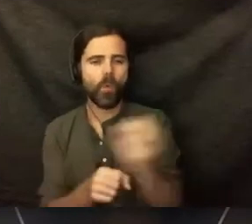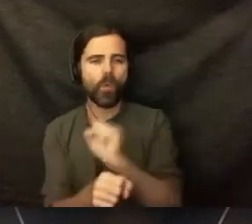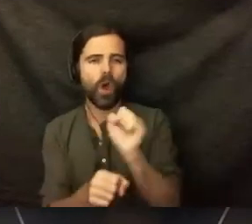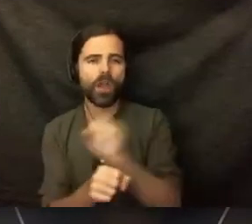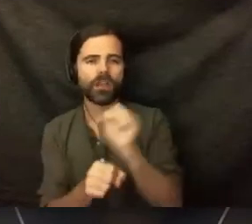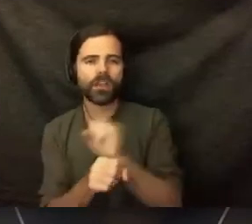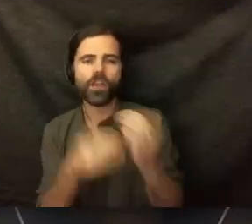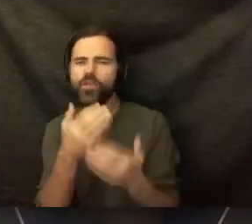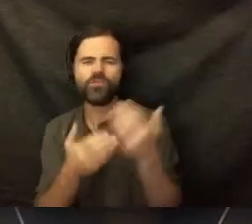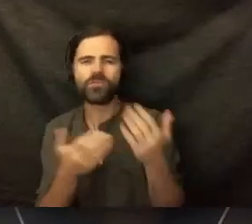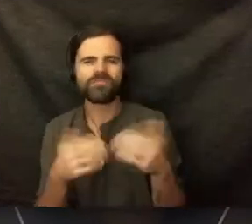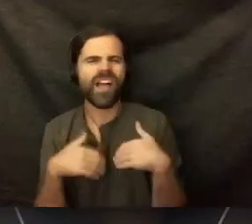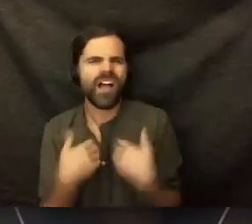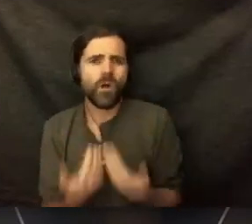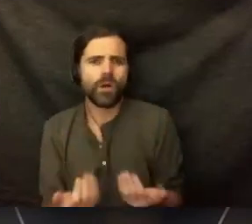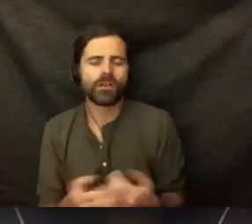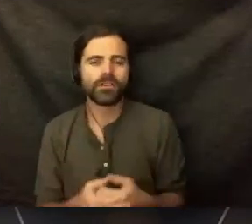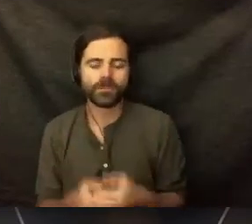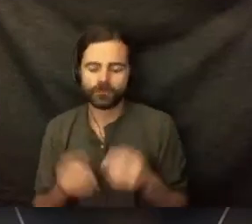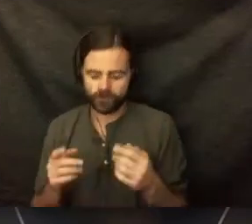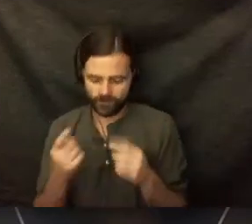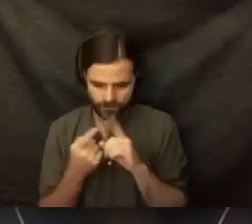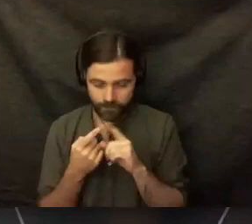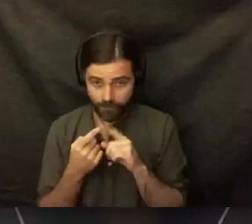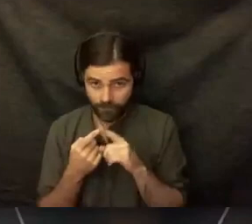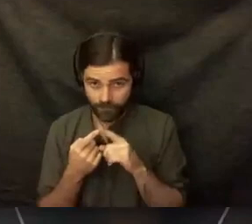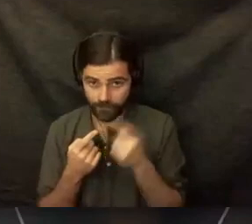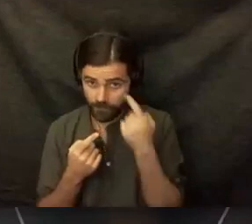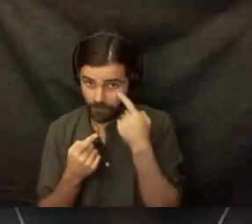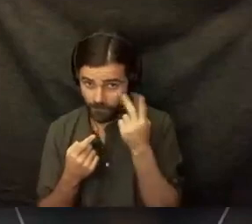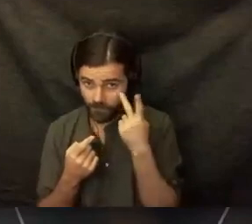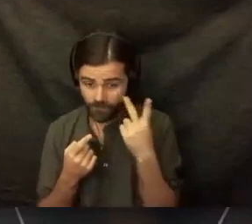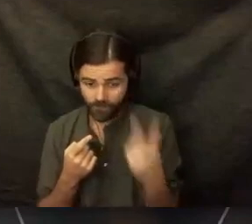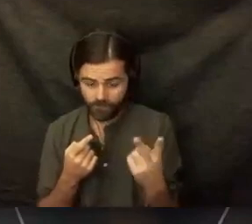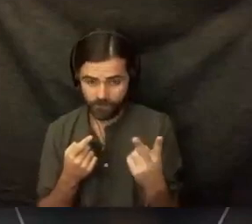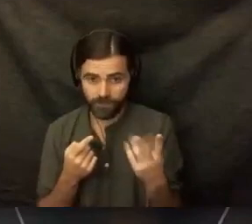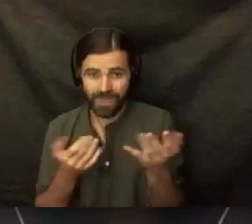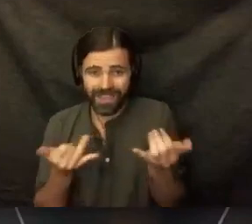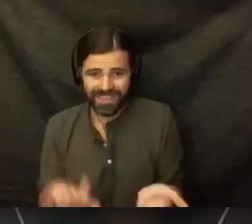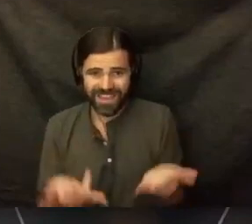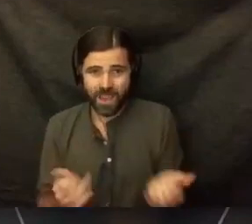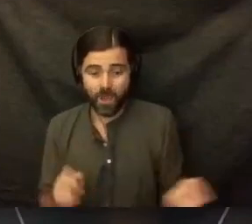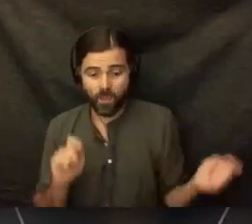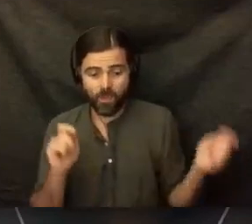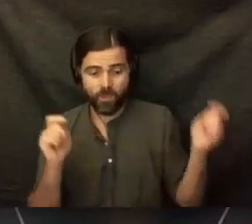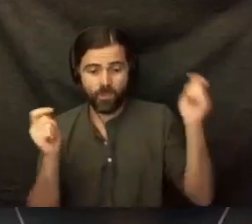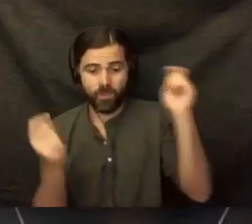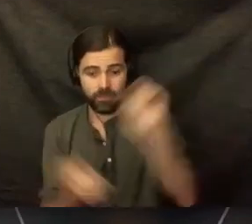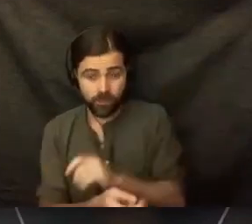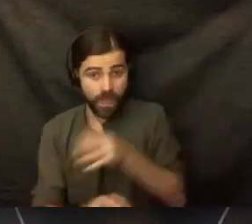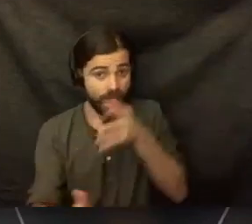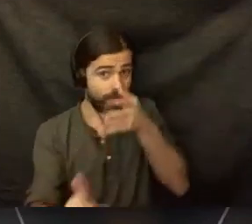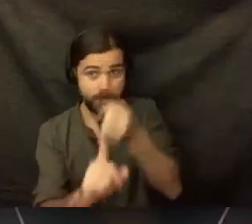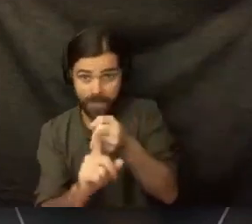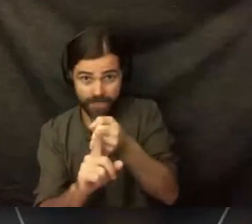Look, I think we have to firstly recognize the scale of the transition we're at. You know, impact investment and its thesis came out